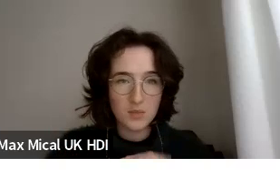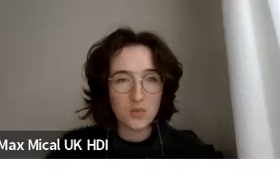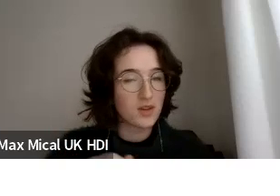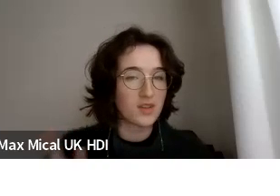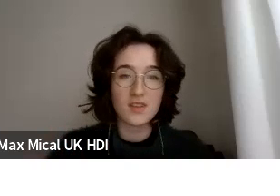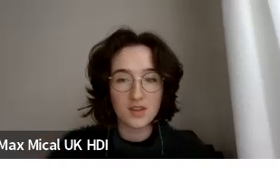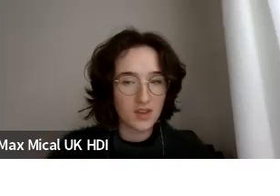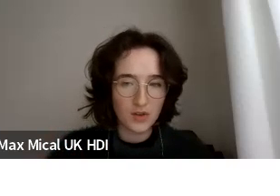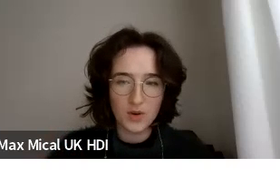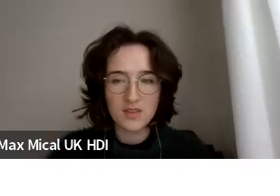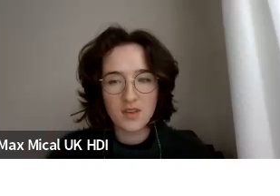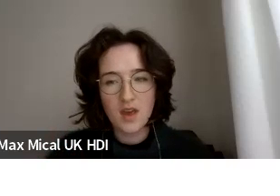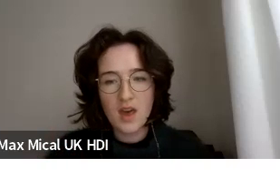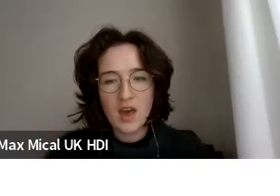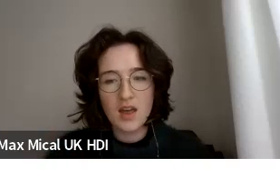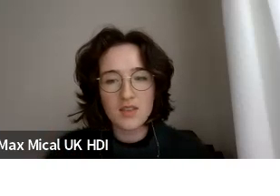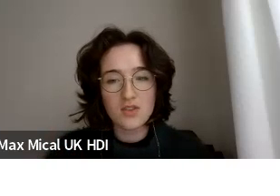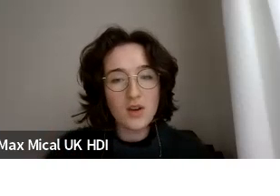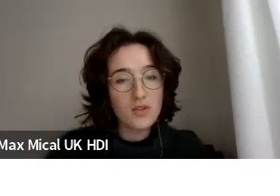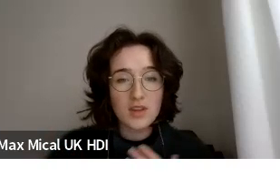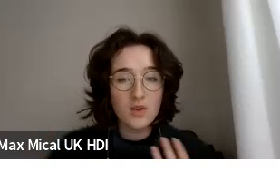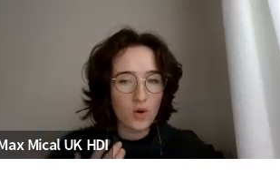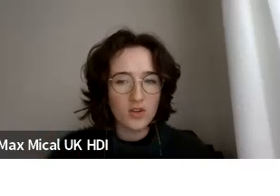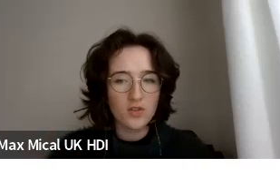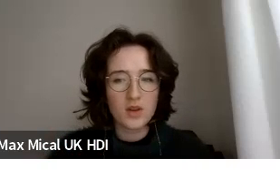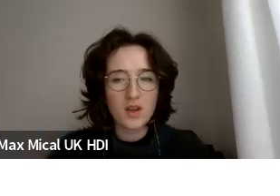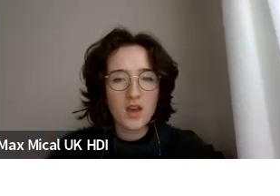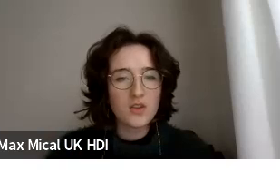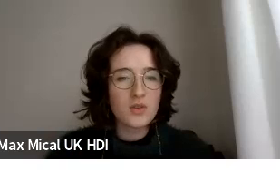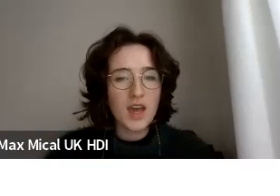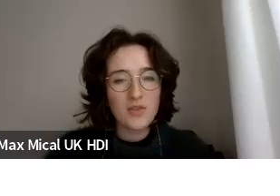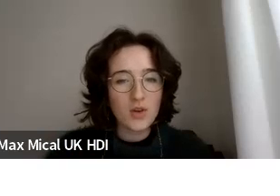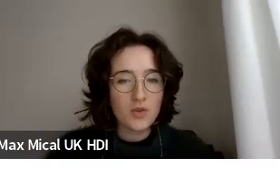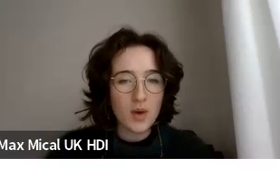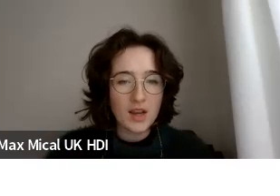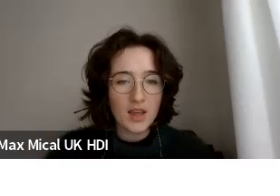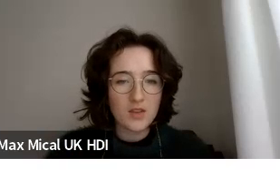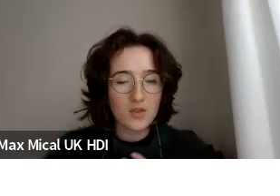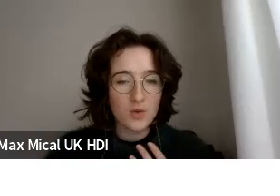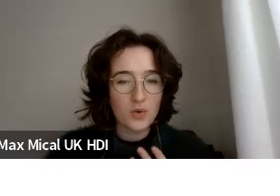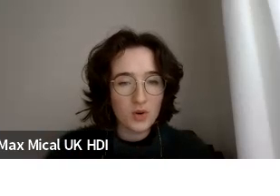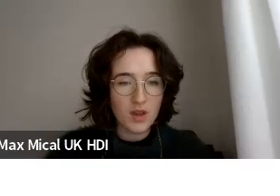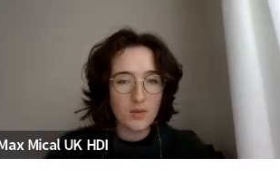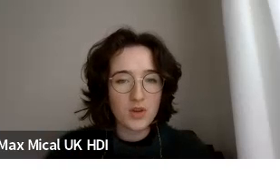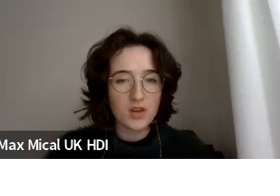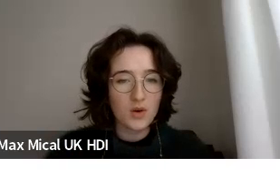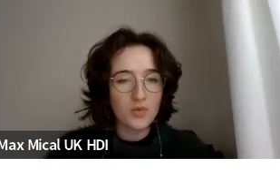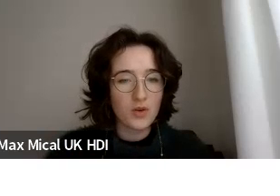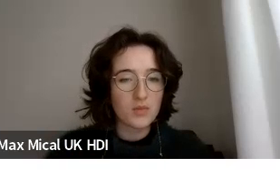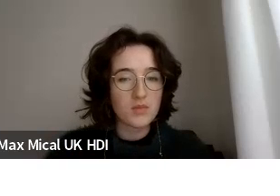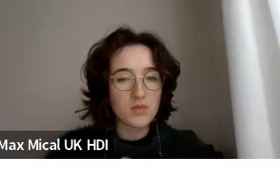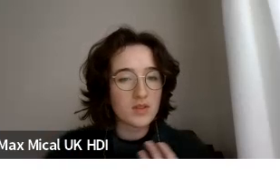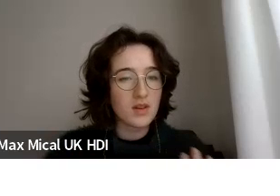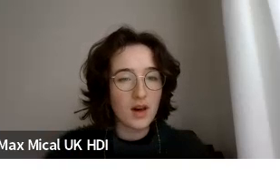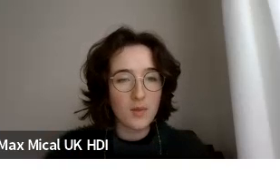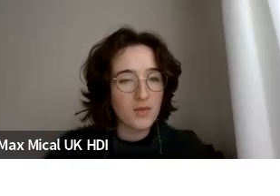infinity symbol, because it's continuous. And there's not really an order to it. You don't really have to go from ideate to prototype. You can go